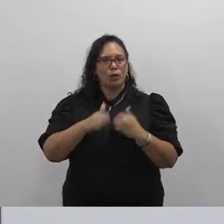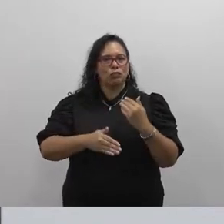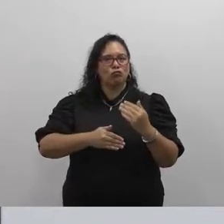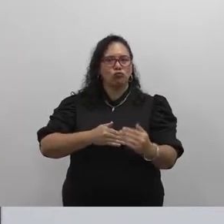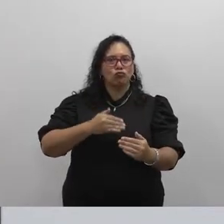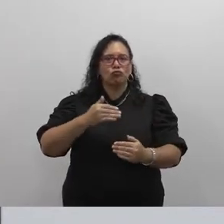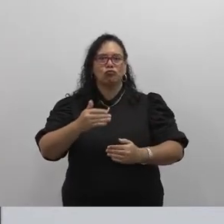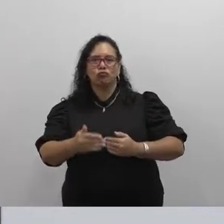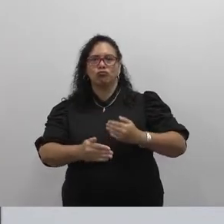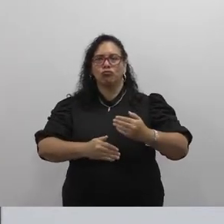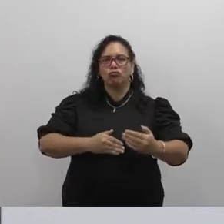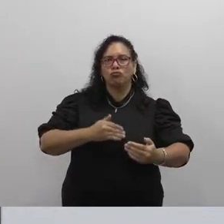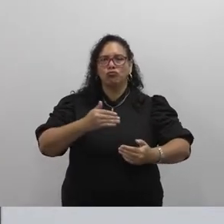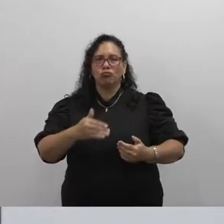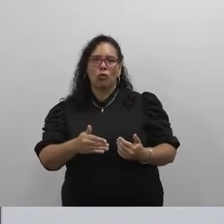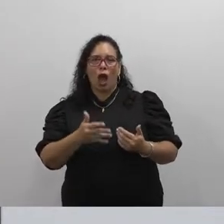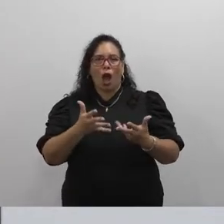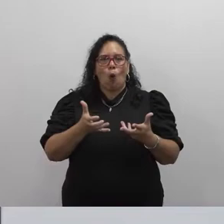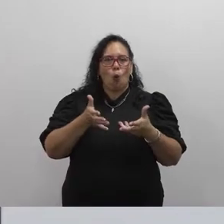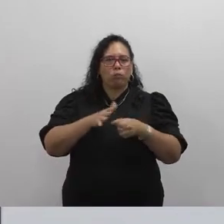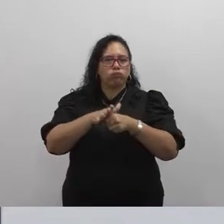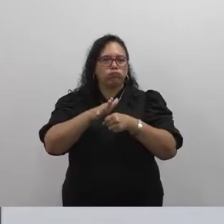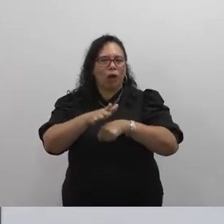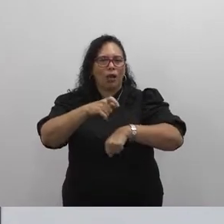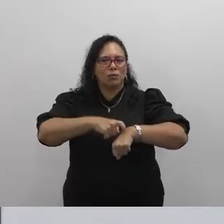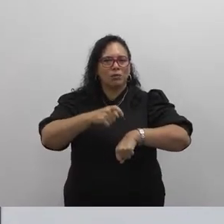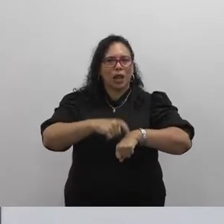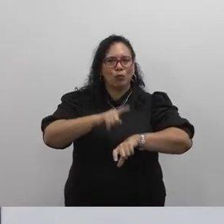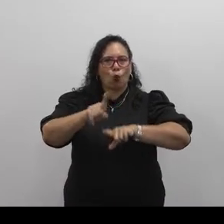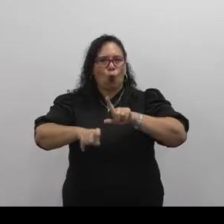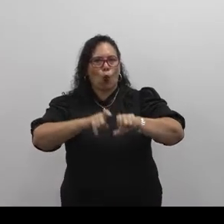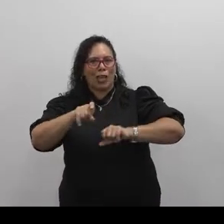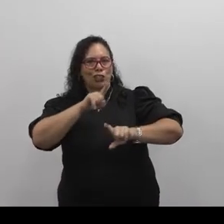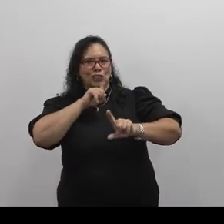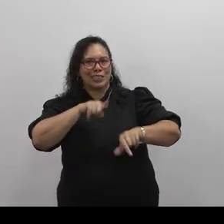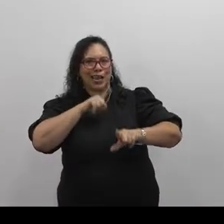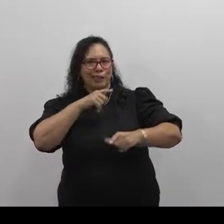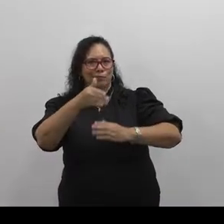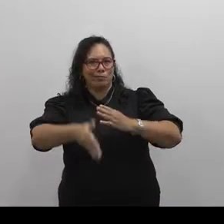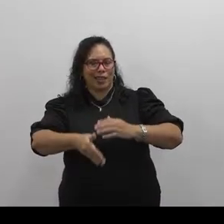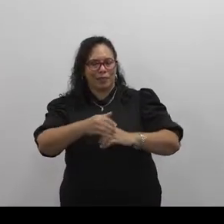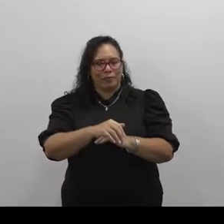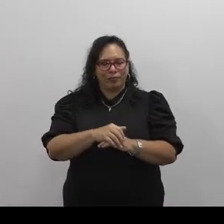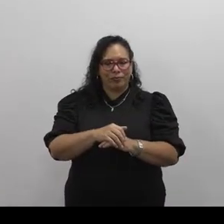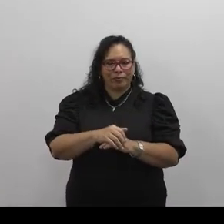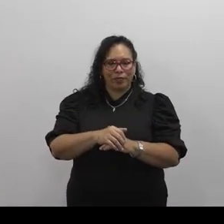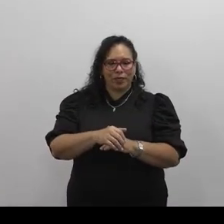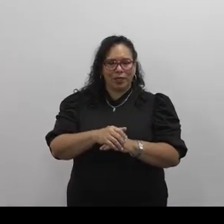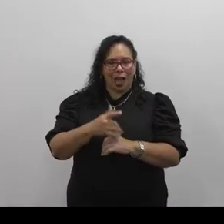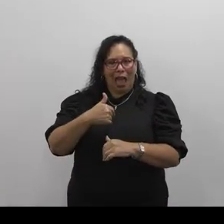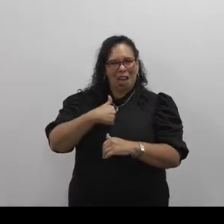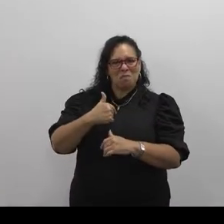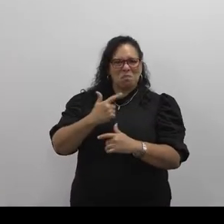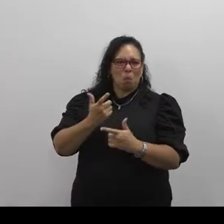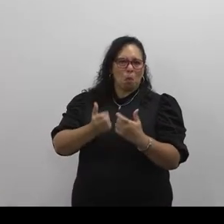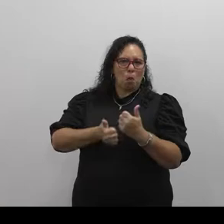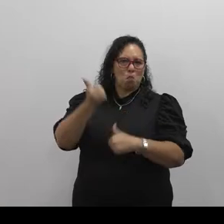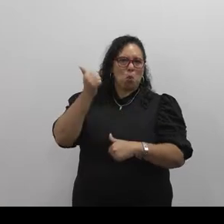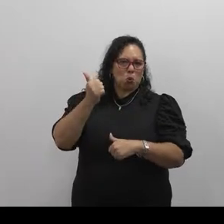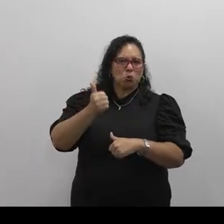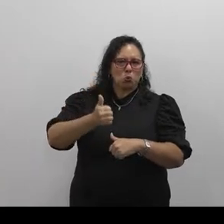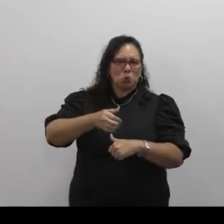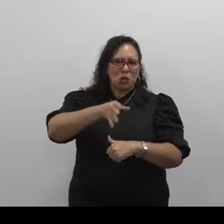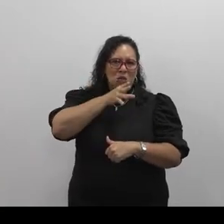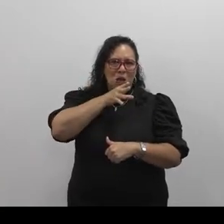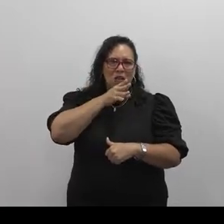along. I want to leave enough time in the presentation for a question and answer session, of course, as well. I'll do most of the talking up here for the three major